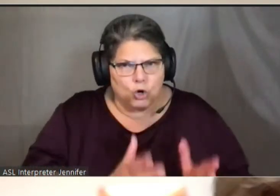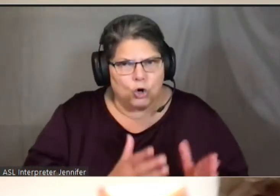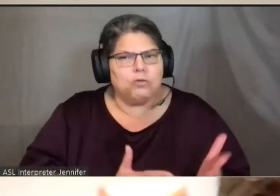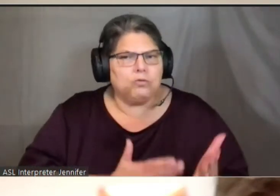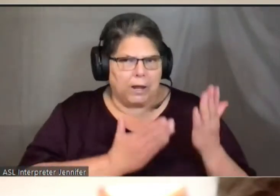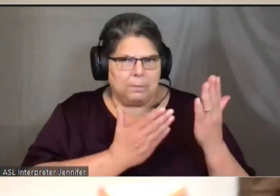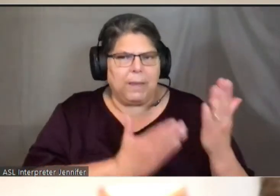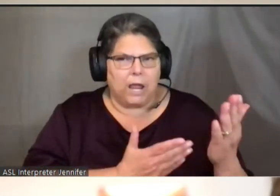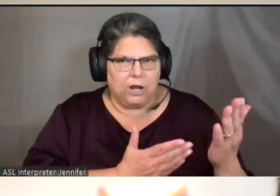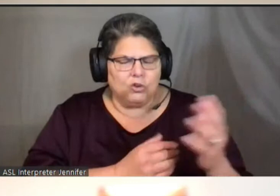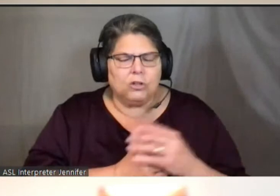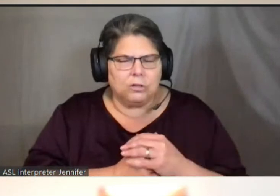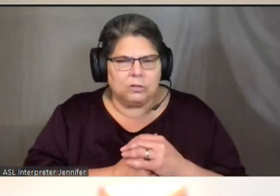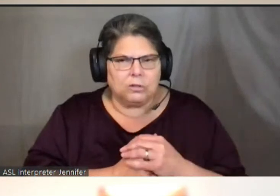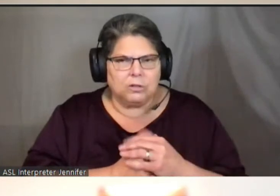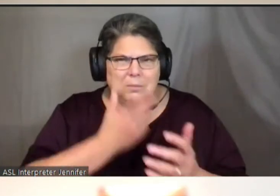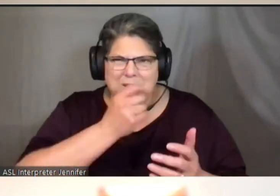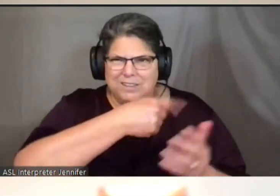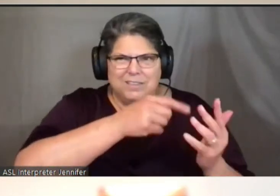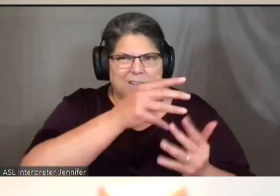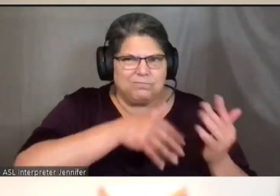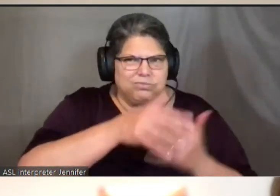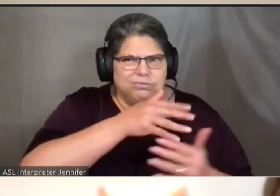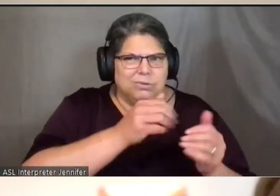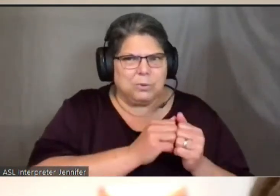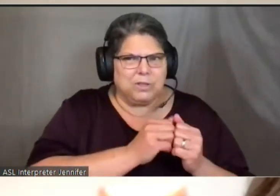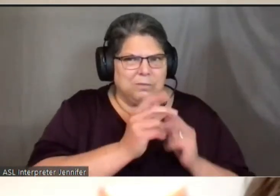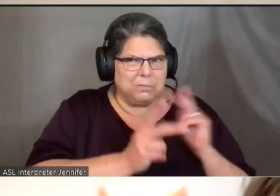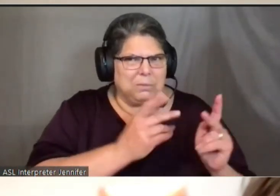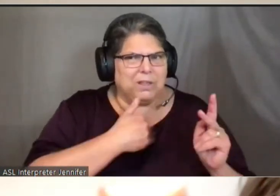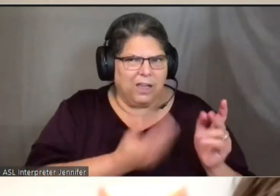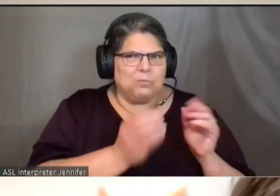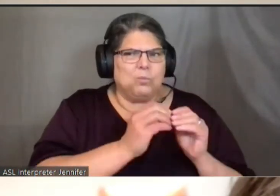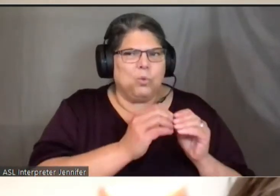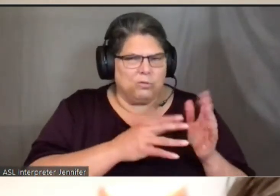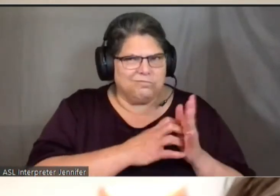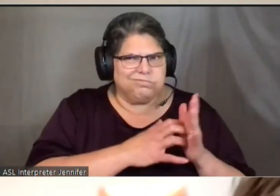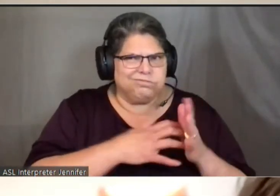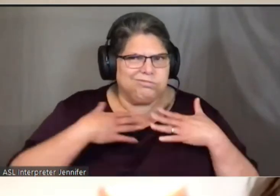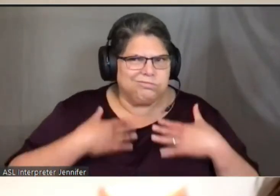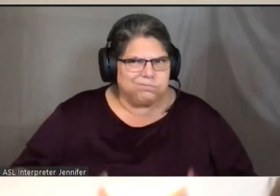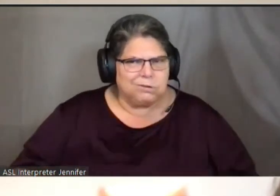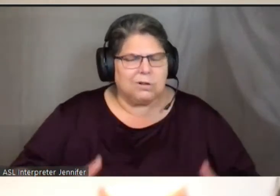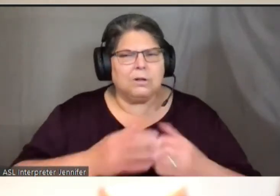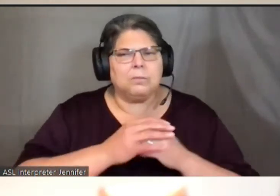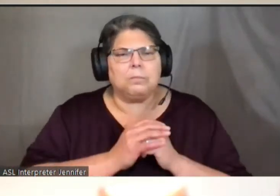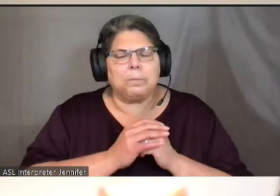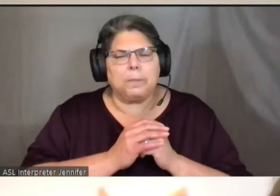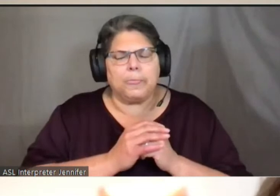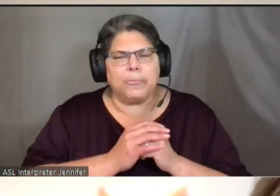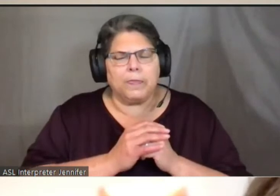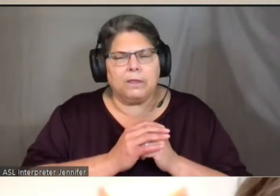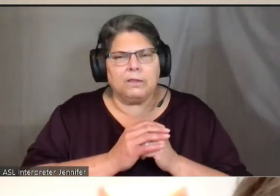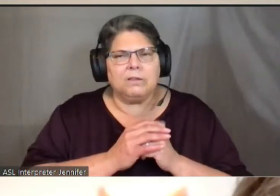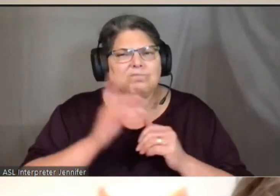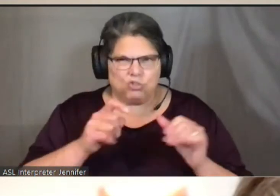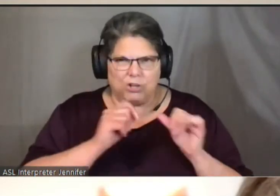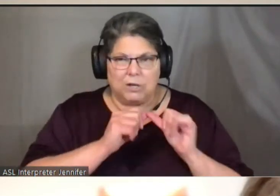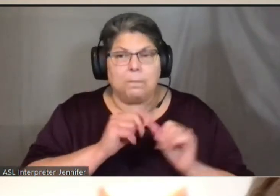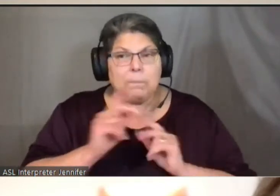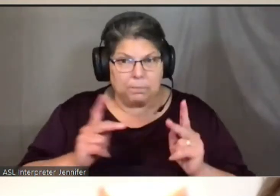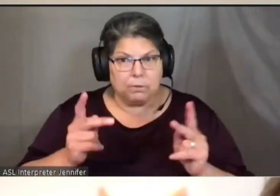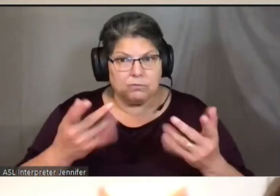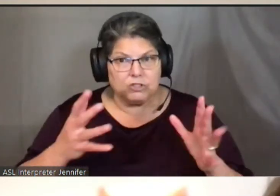recommendations because they're in contact with more vulnerable people. They should continue, people who are vaccinated,